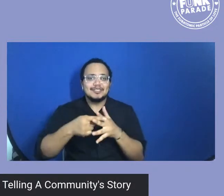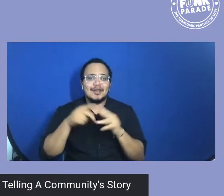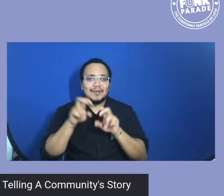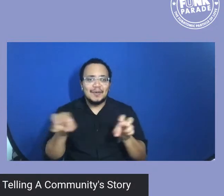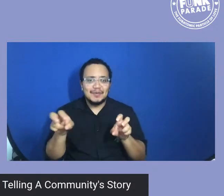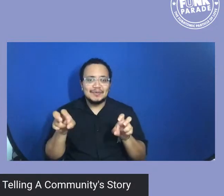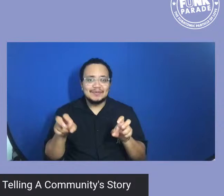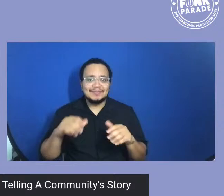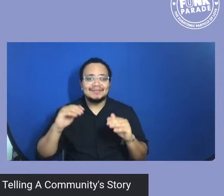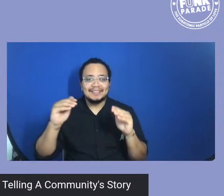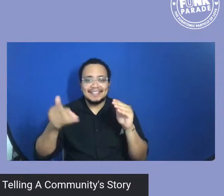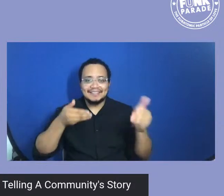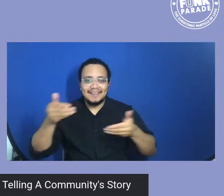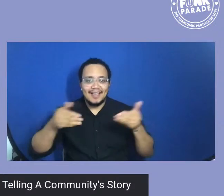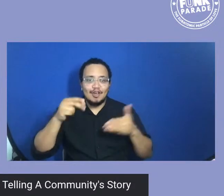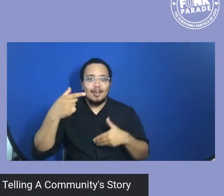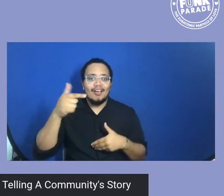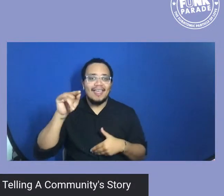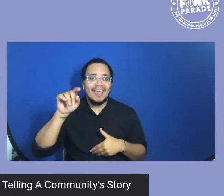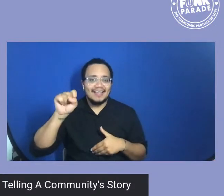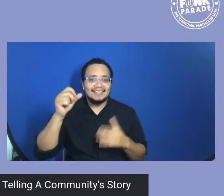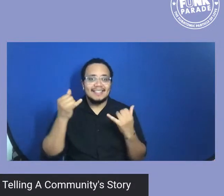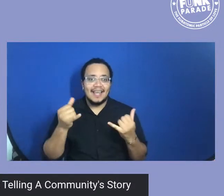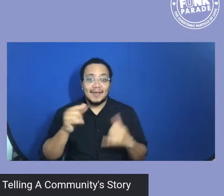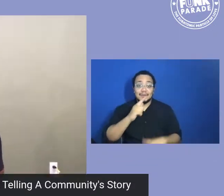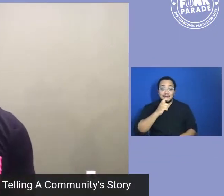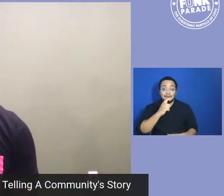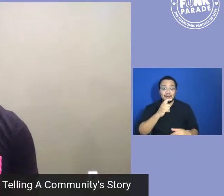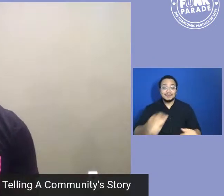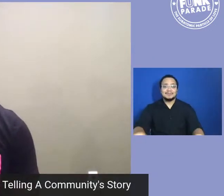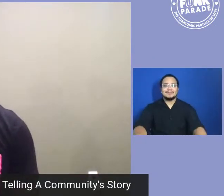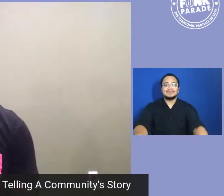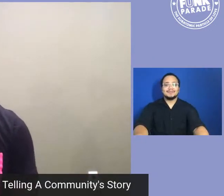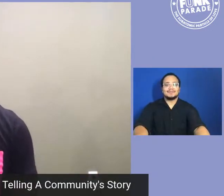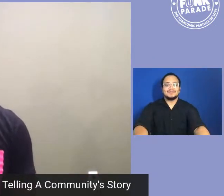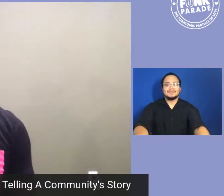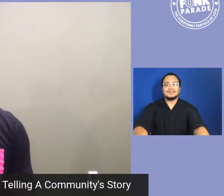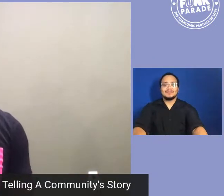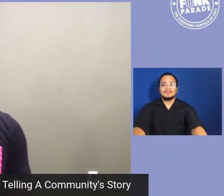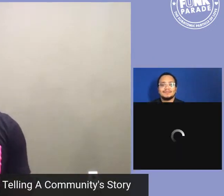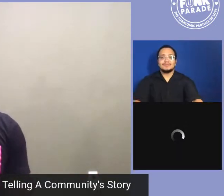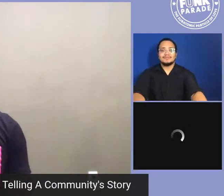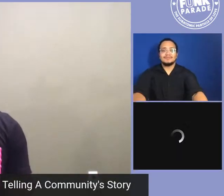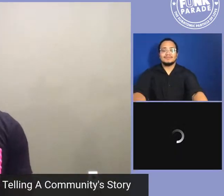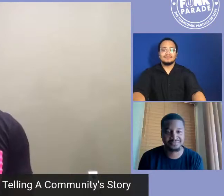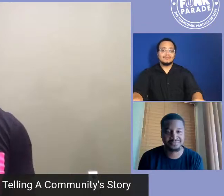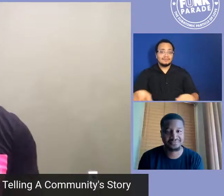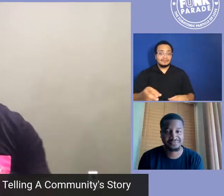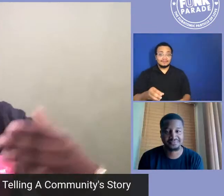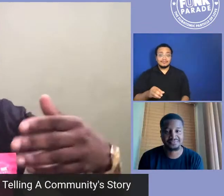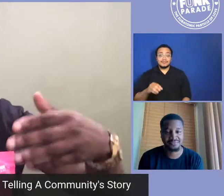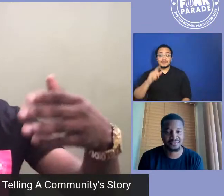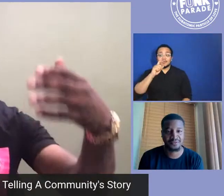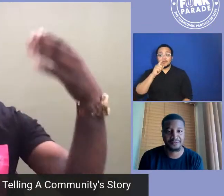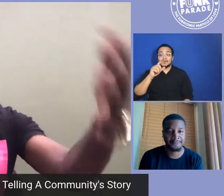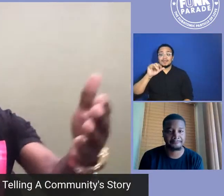that we have coming out today. First, we have Amani Washington, who is a street